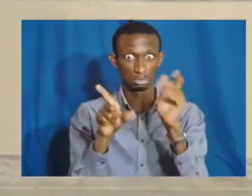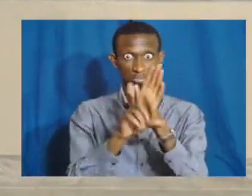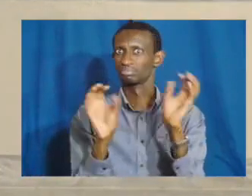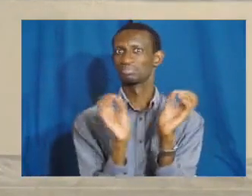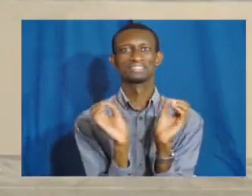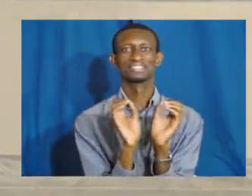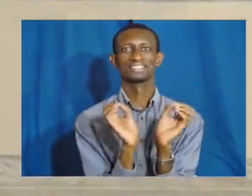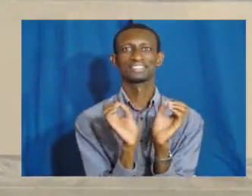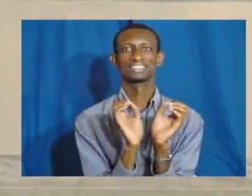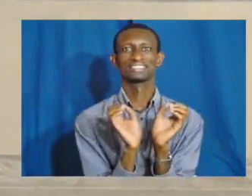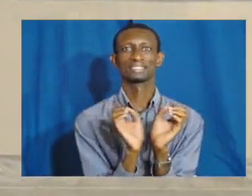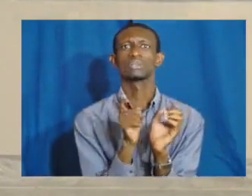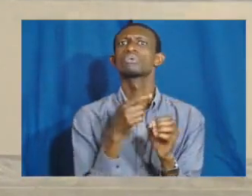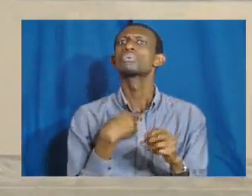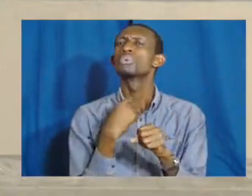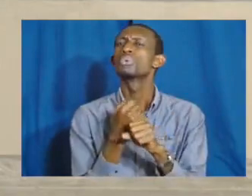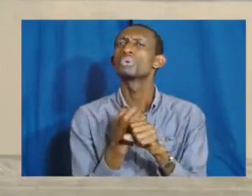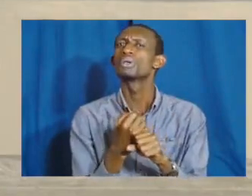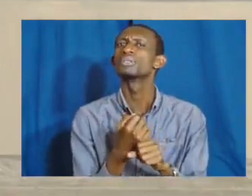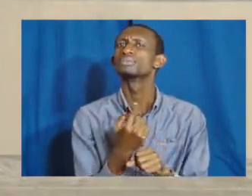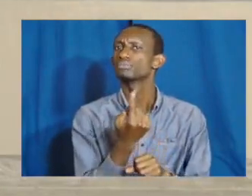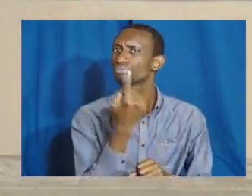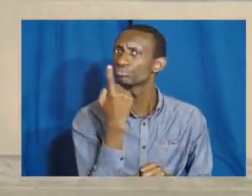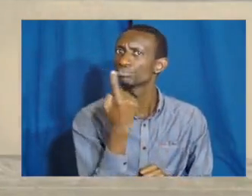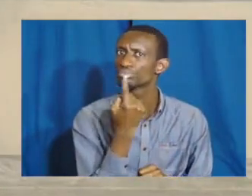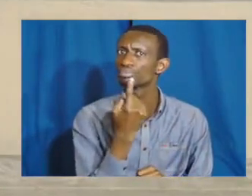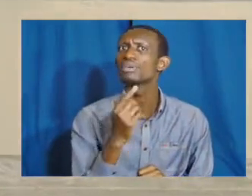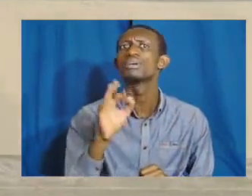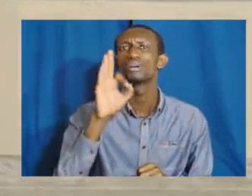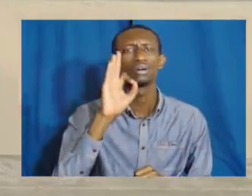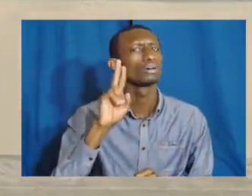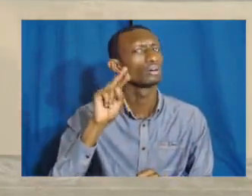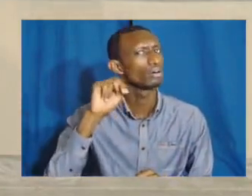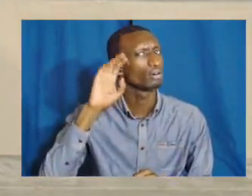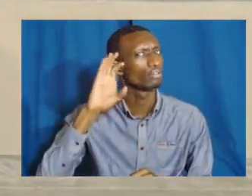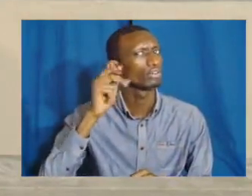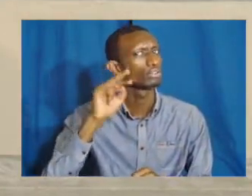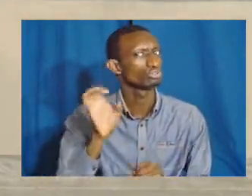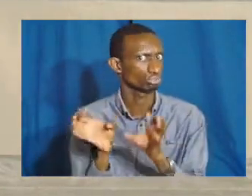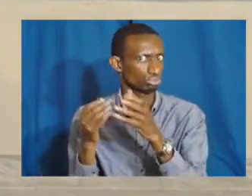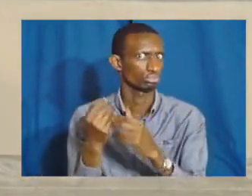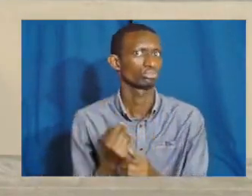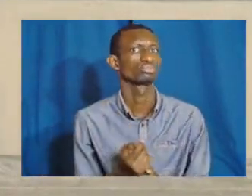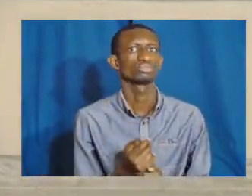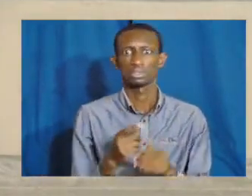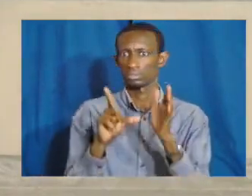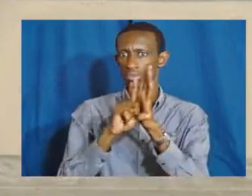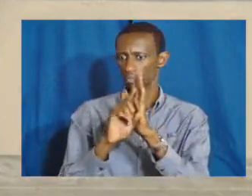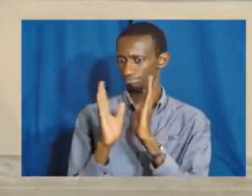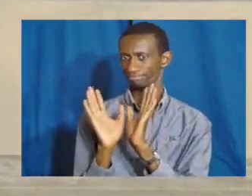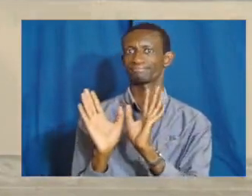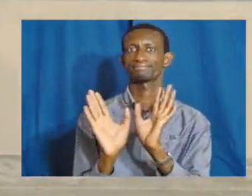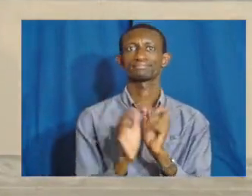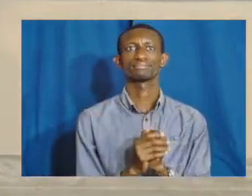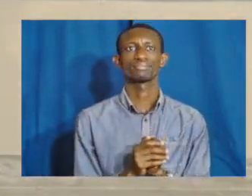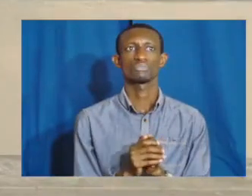rules. What we are only changing is the functional group, so that the rules that we looked at when we were looking at the alkanes.